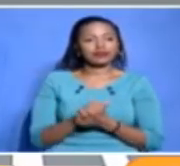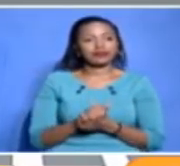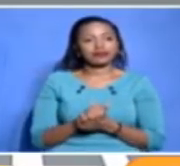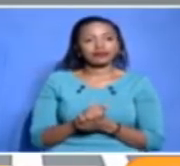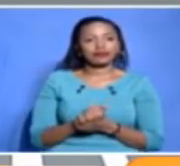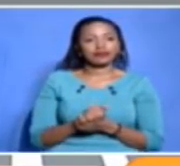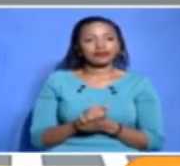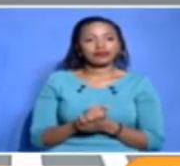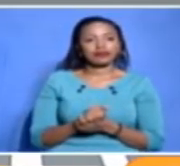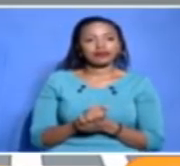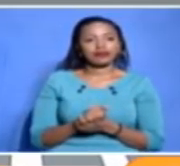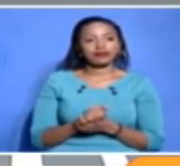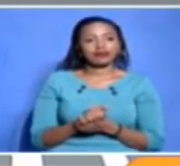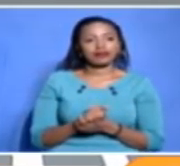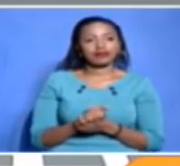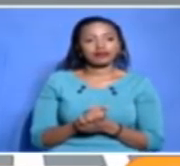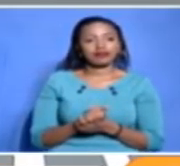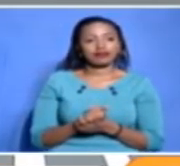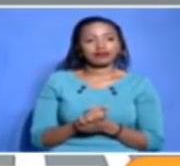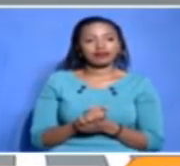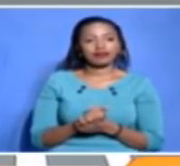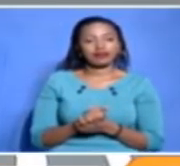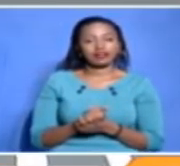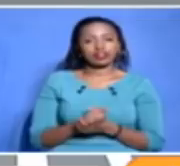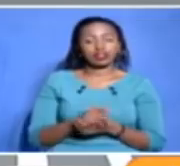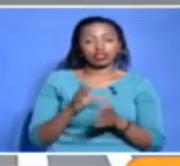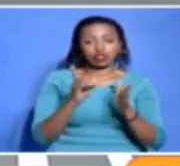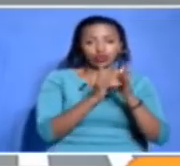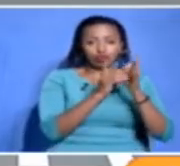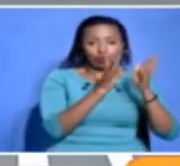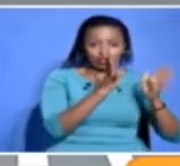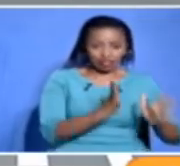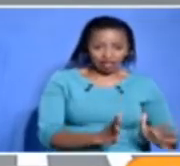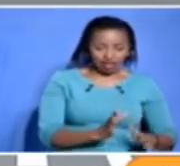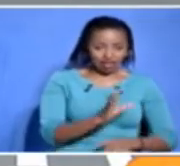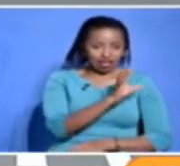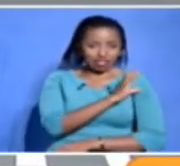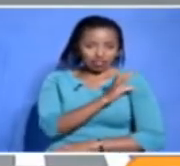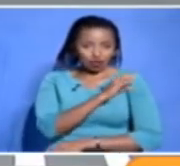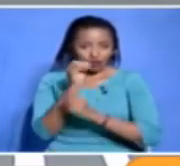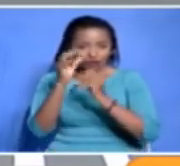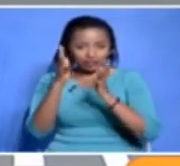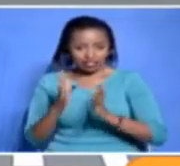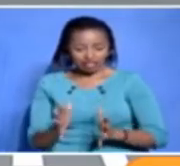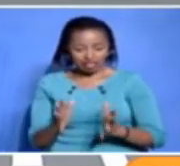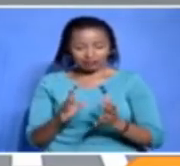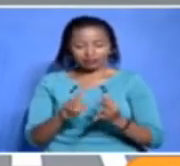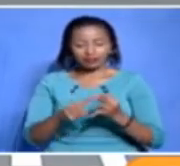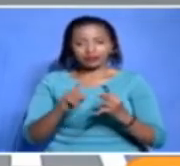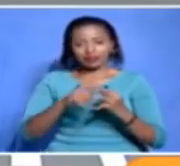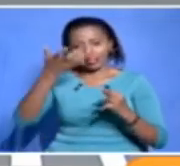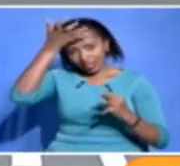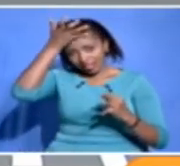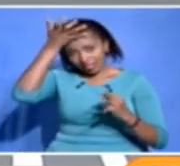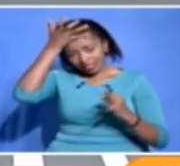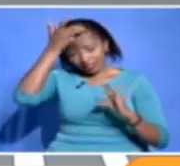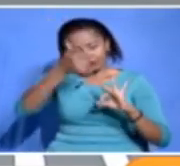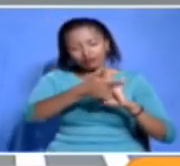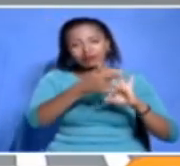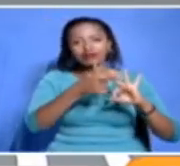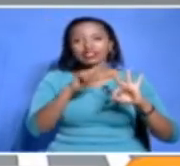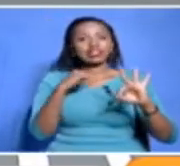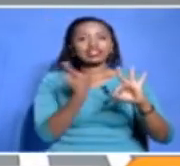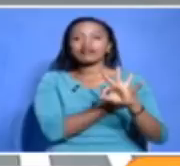let's see if we can do this without this. So you have a doctor, you have a clinical officer, you have a nurse. How are you able to tell the